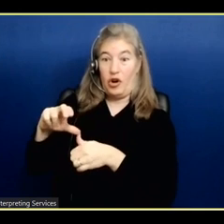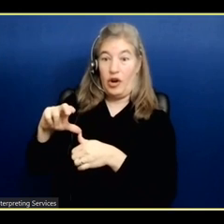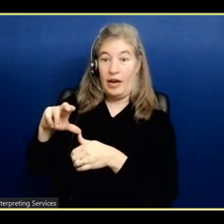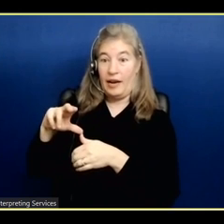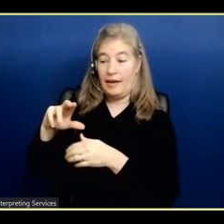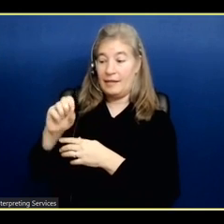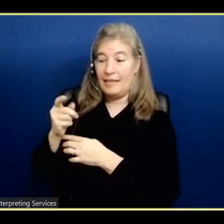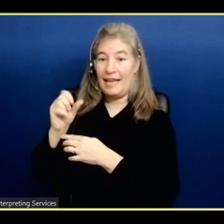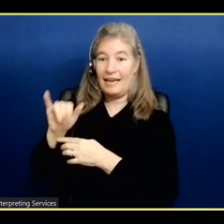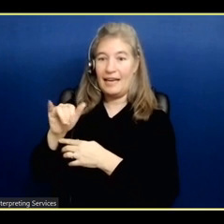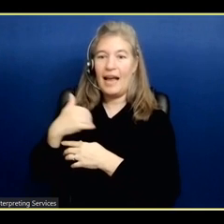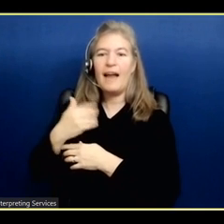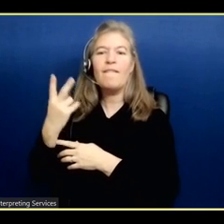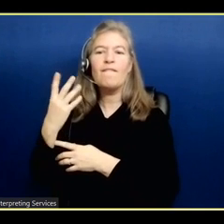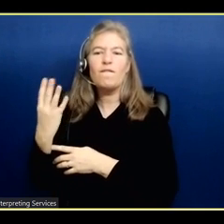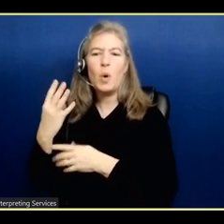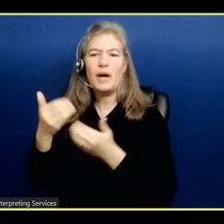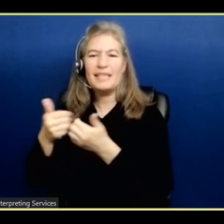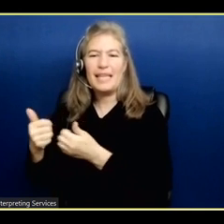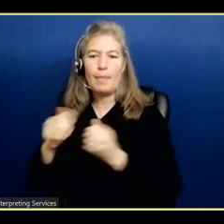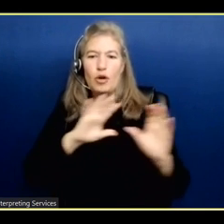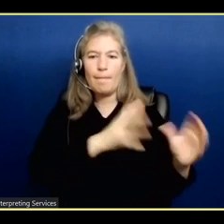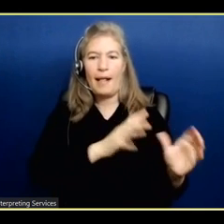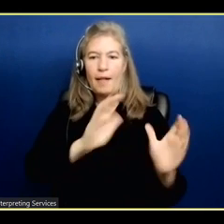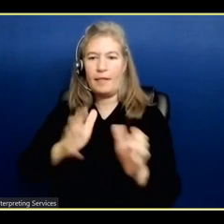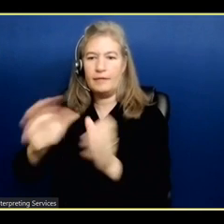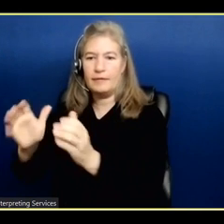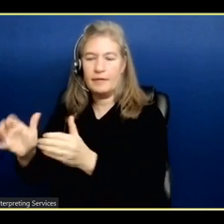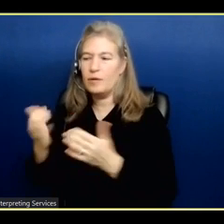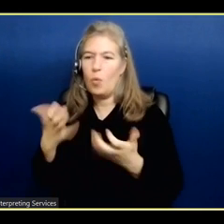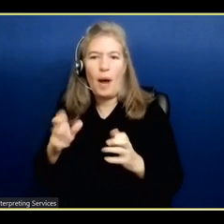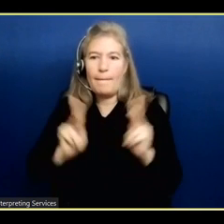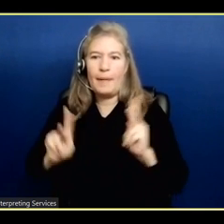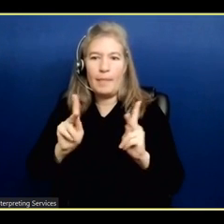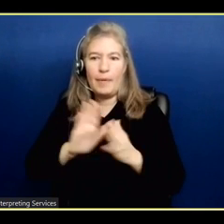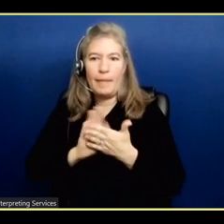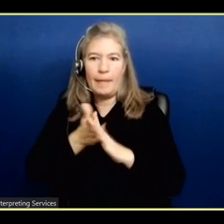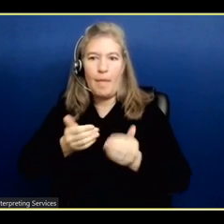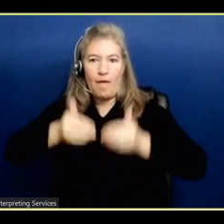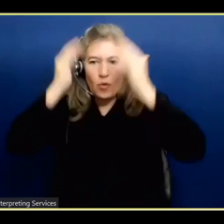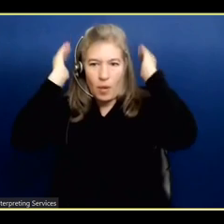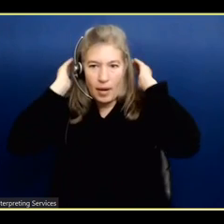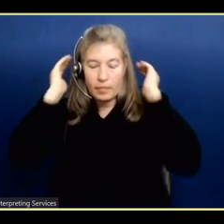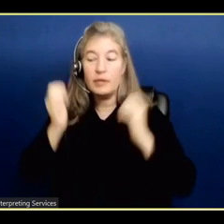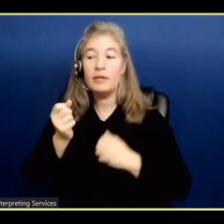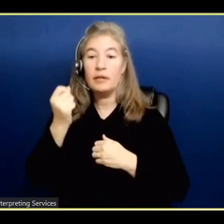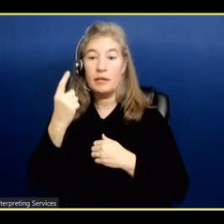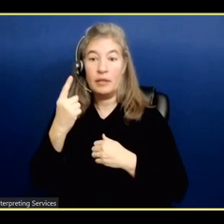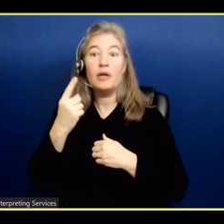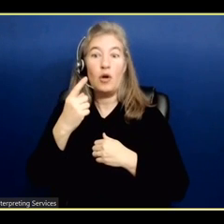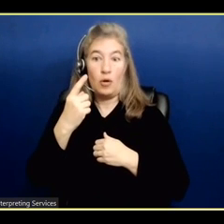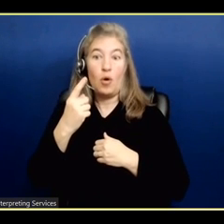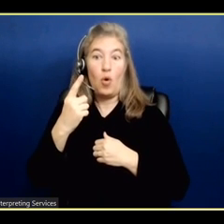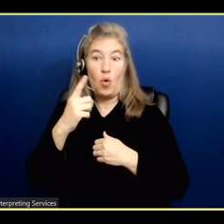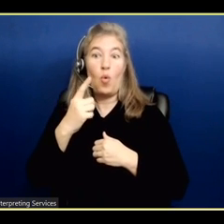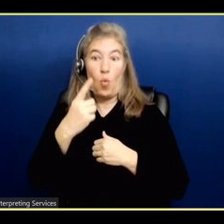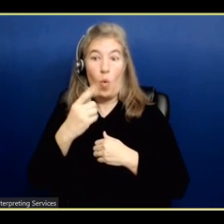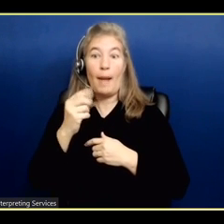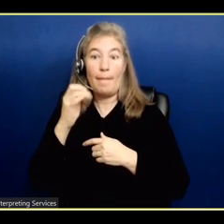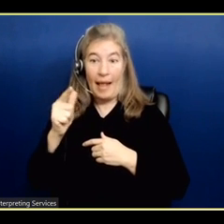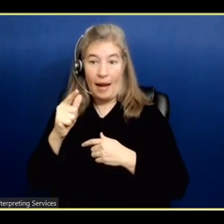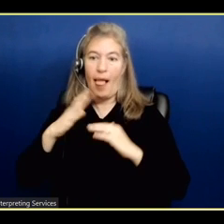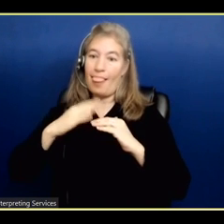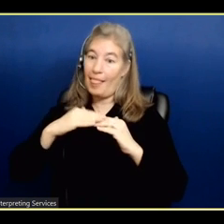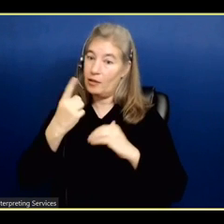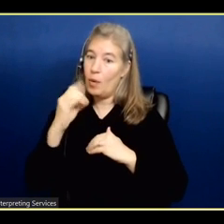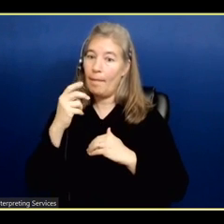panels, so no one group became too overwhelmed, and we had at least one panel meet every single week. And in the